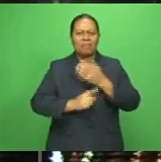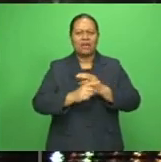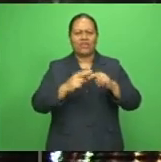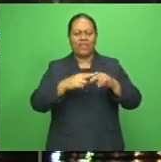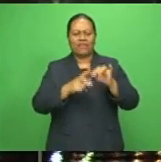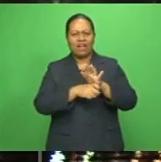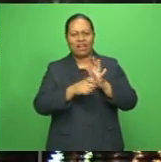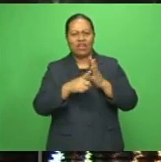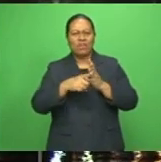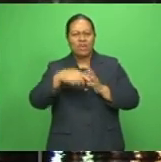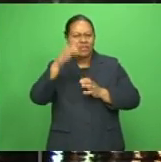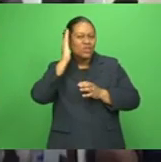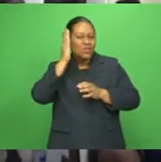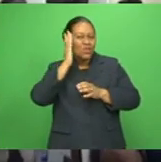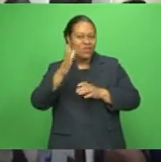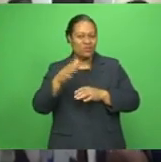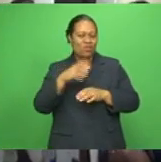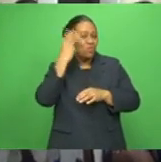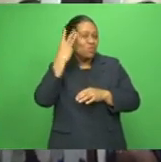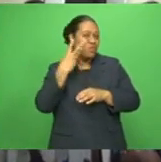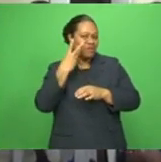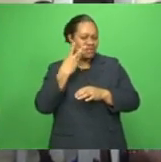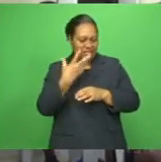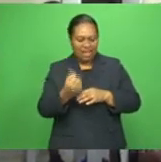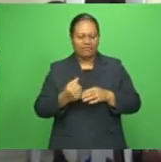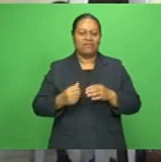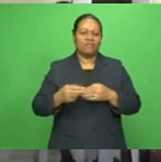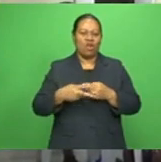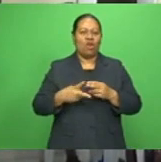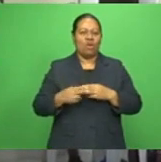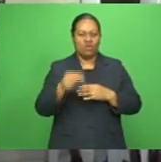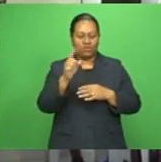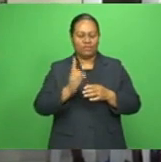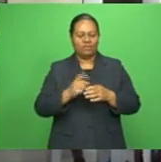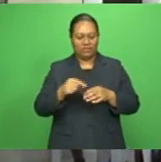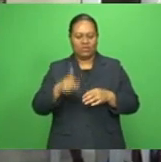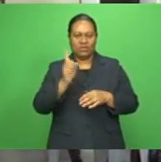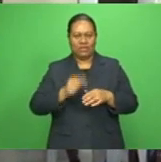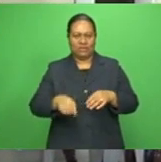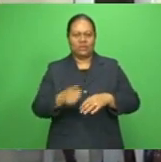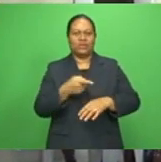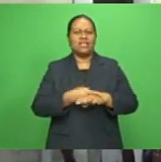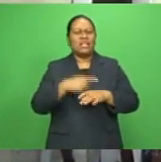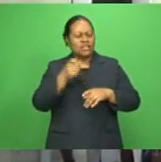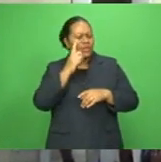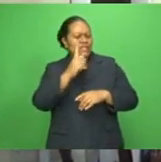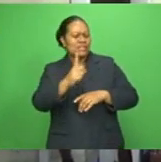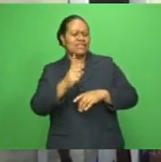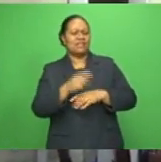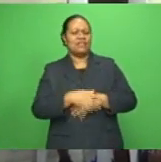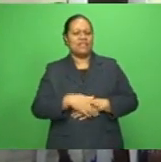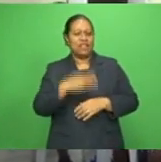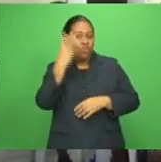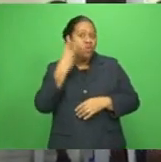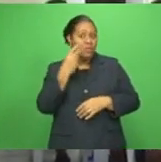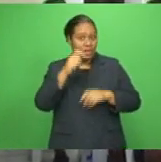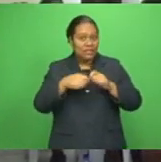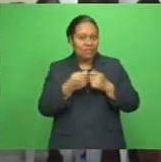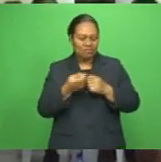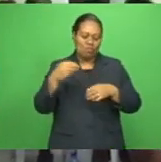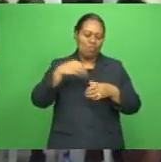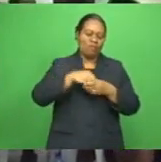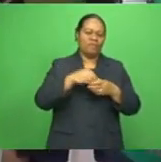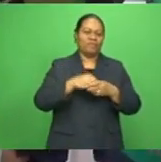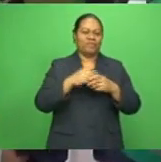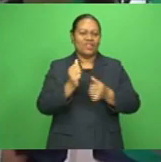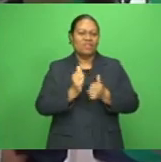was launched this week. Fiji Rugby Union Chief Executive John O'Connor says they will see to it that our women get more game time this